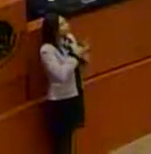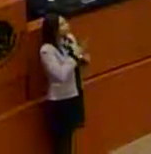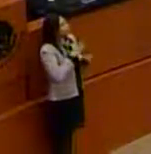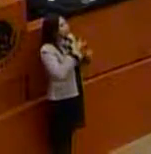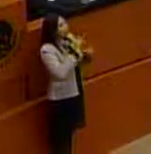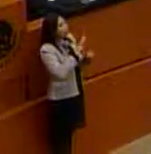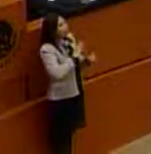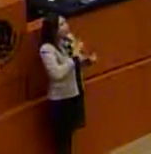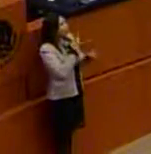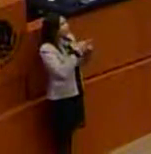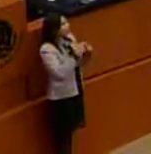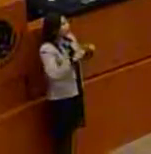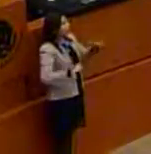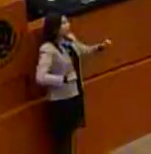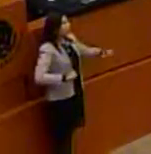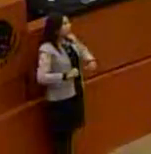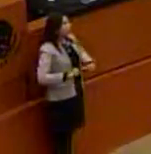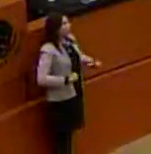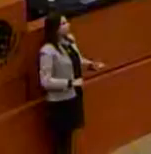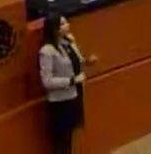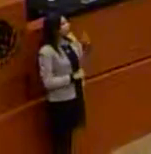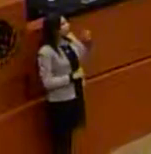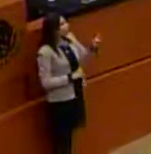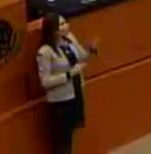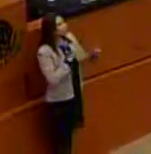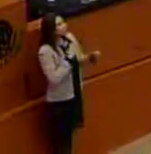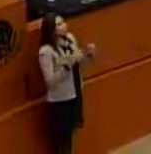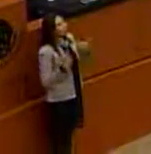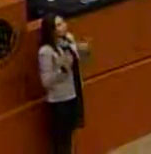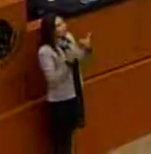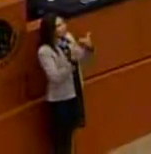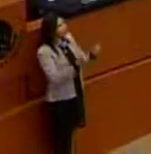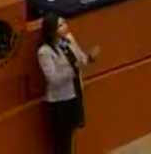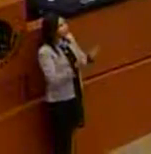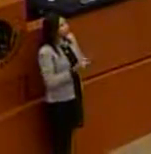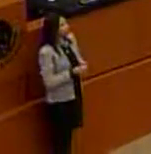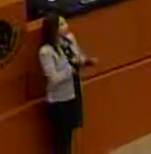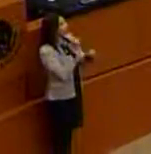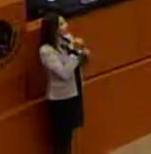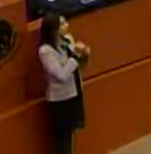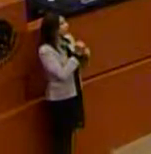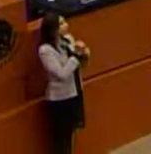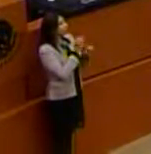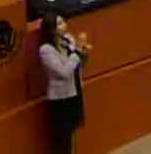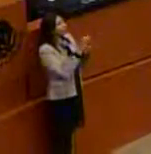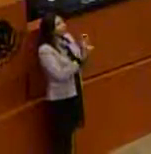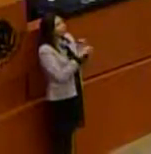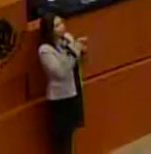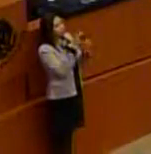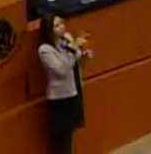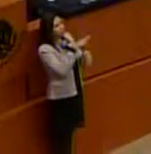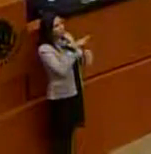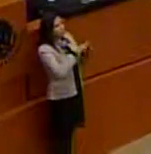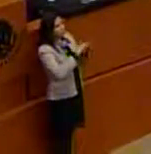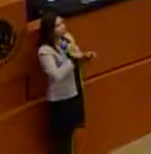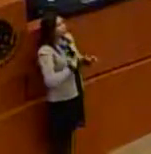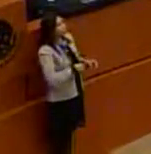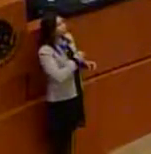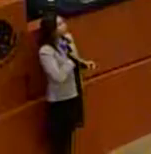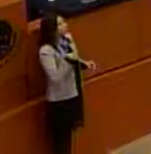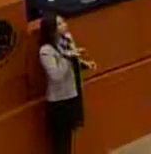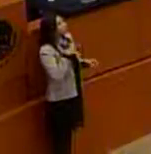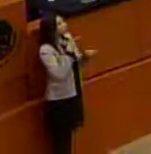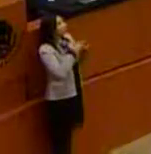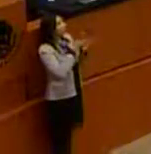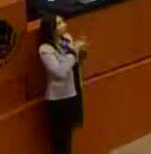academic activity to try and understand and research these questions in Switzerland. There is, thank goodness, a great